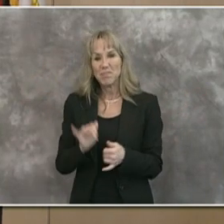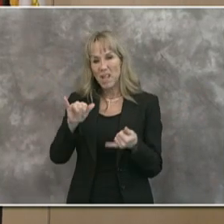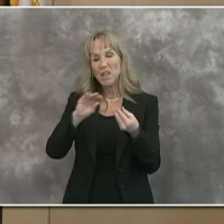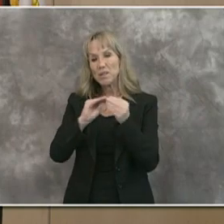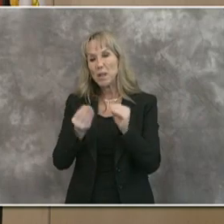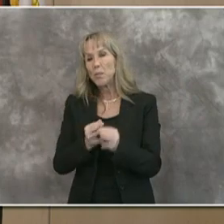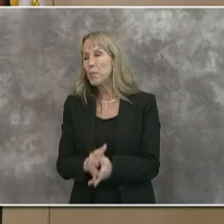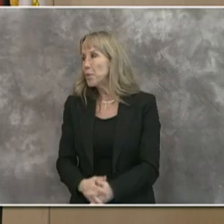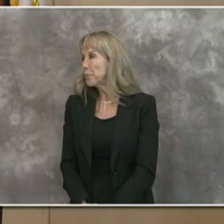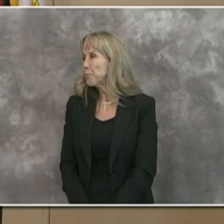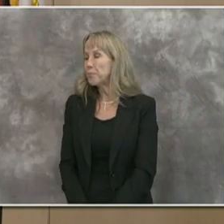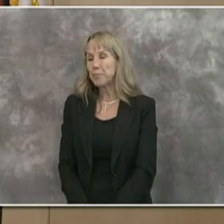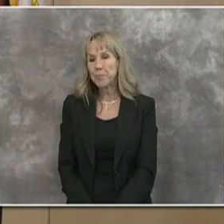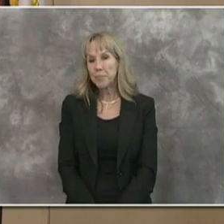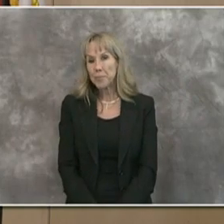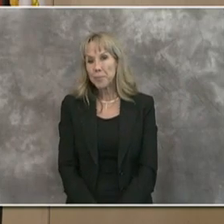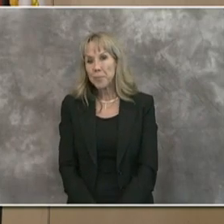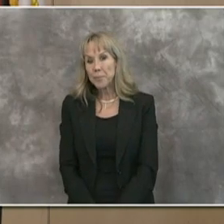metric.